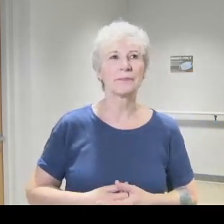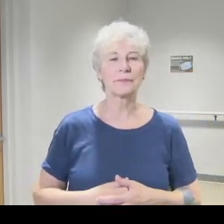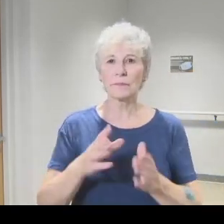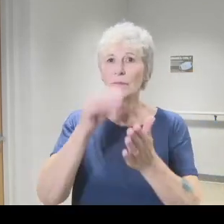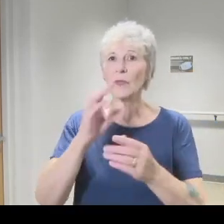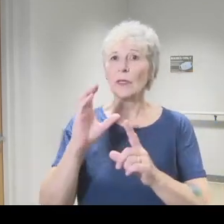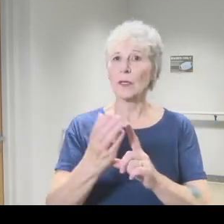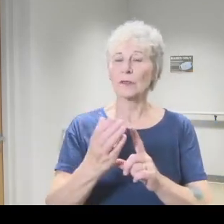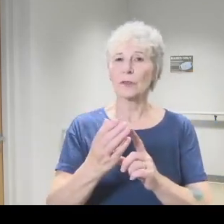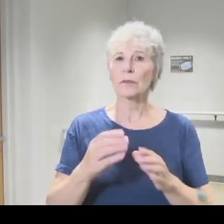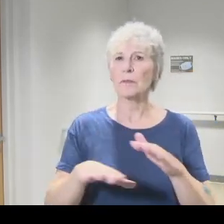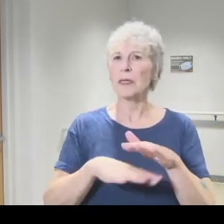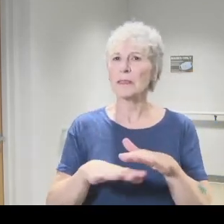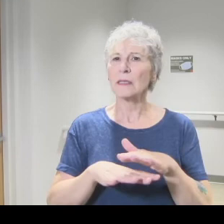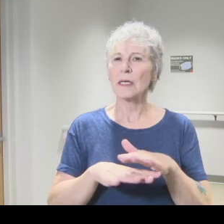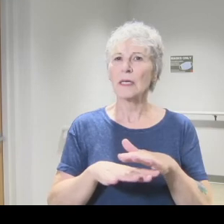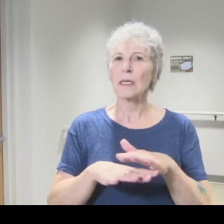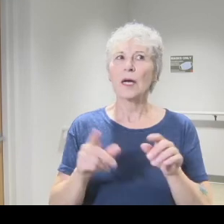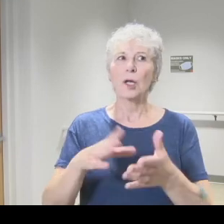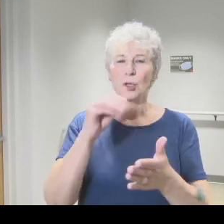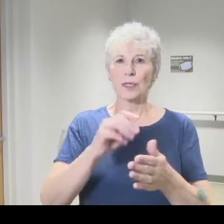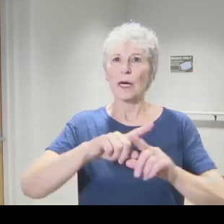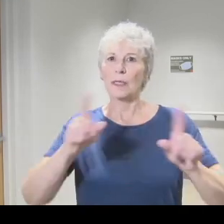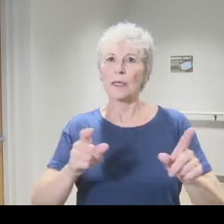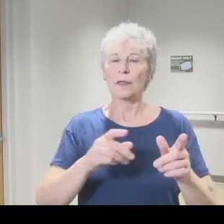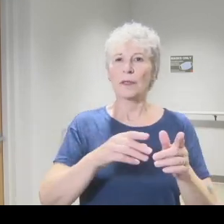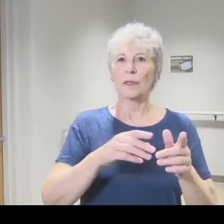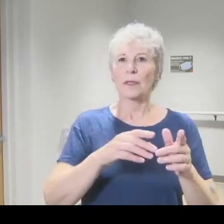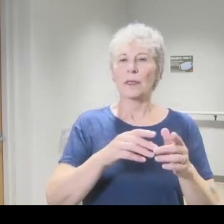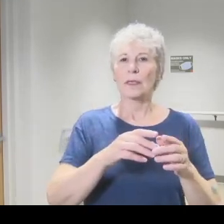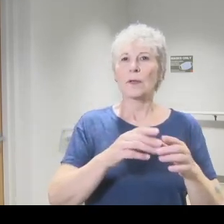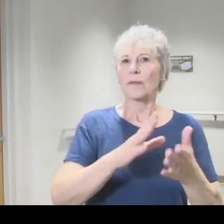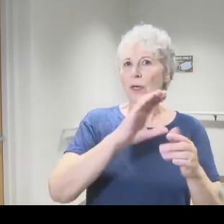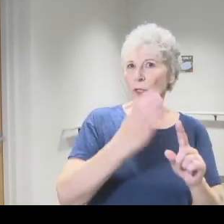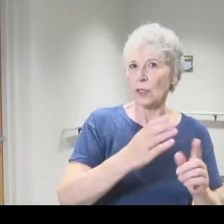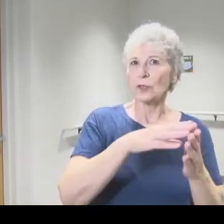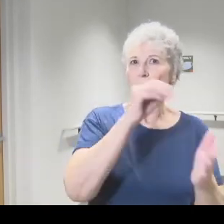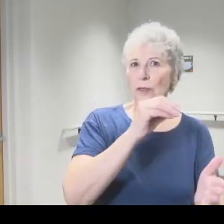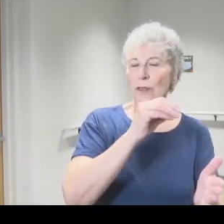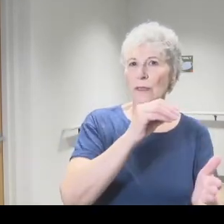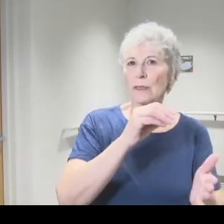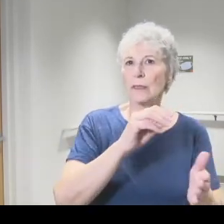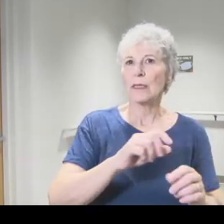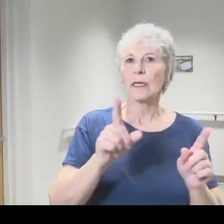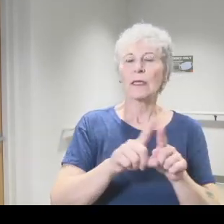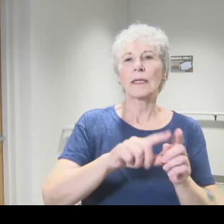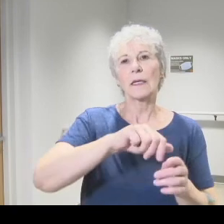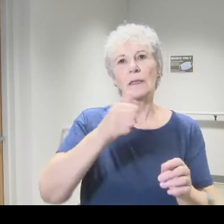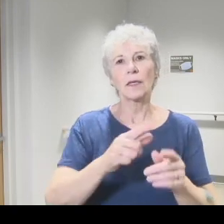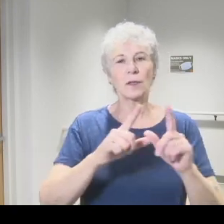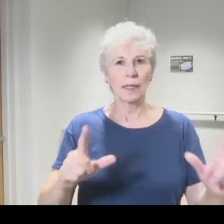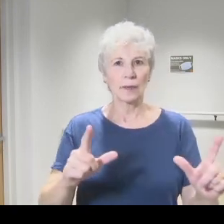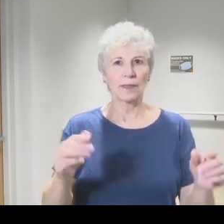Learning culture is basically like learning another language. So you have language learning and you have culture learning, which is like another language. And it plays an equally important